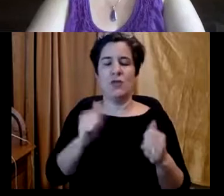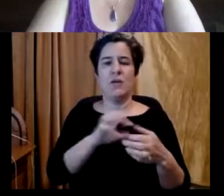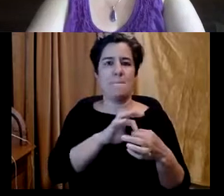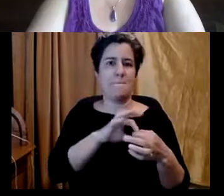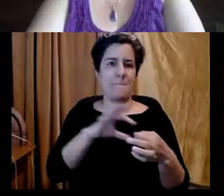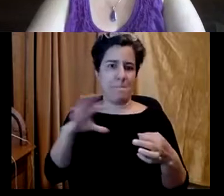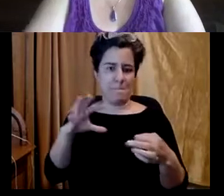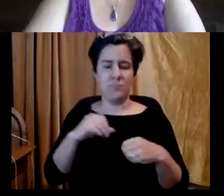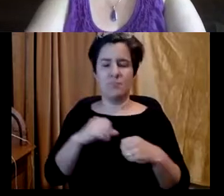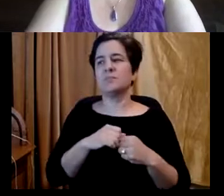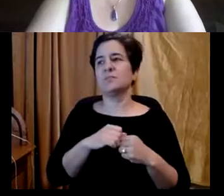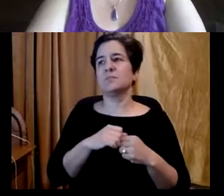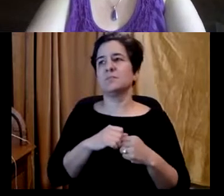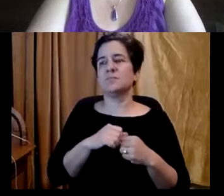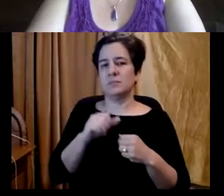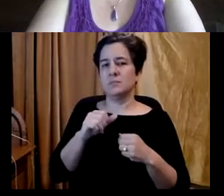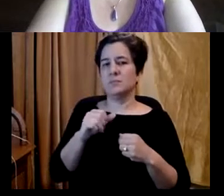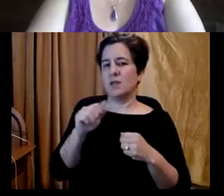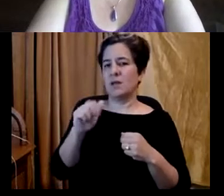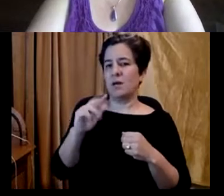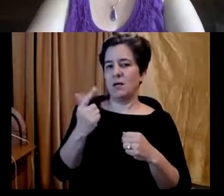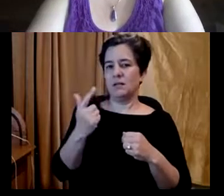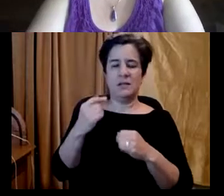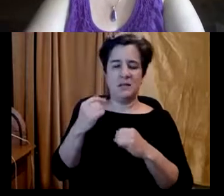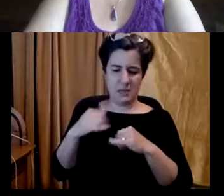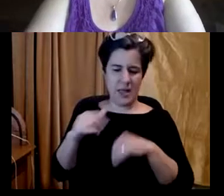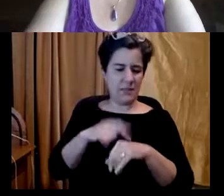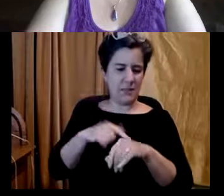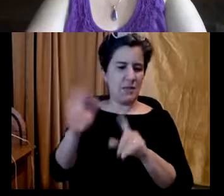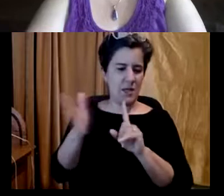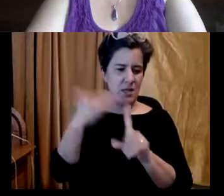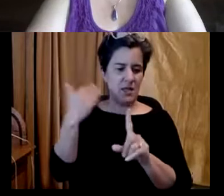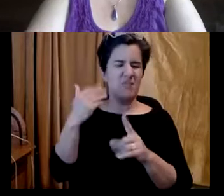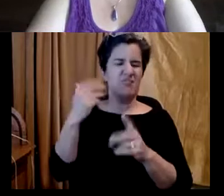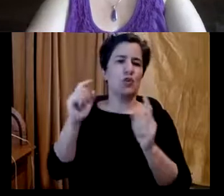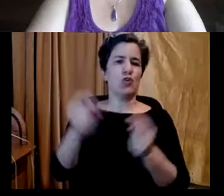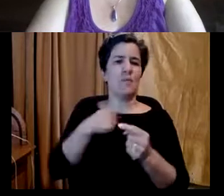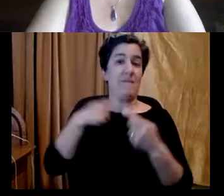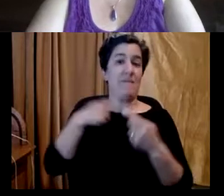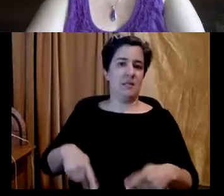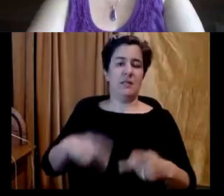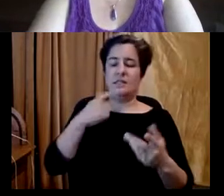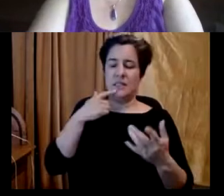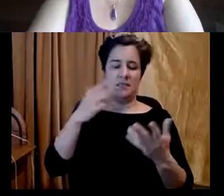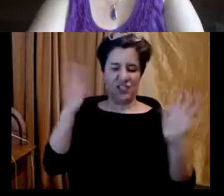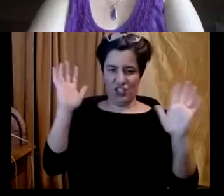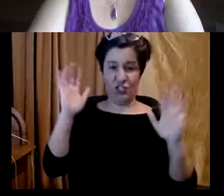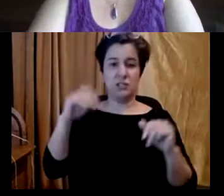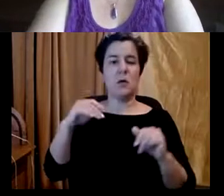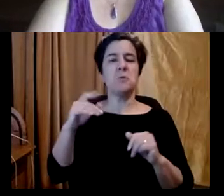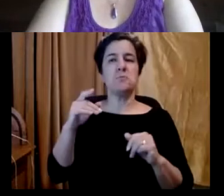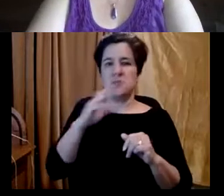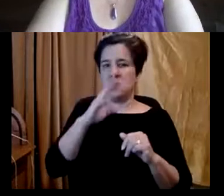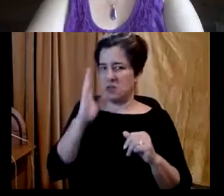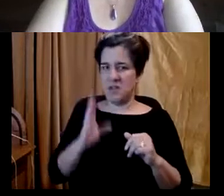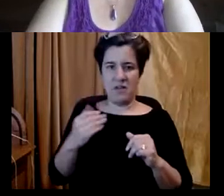August, the last time he had put his hands on me, I swore if it ever happened again, it would be over and he would never get